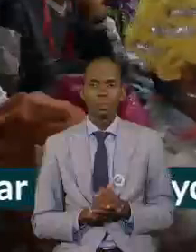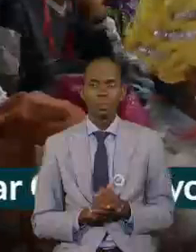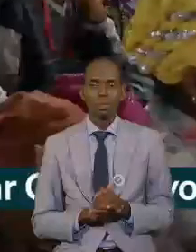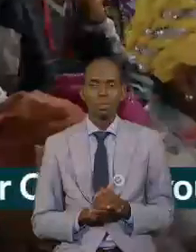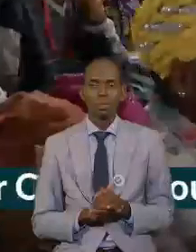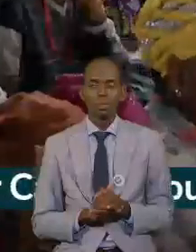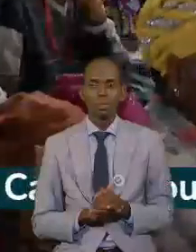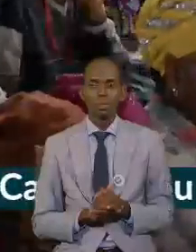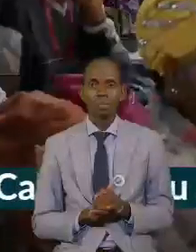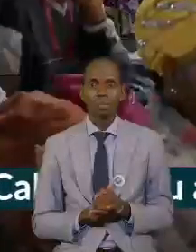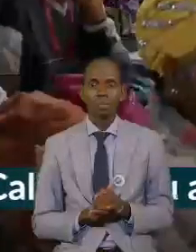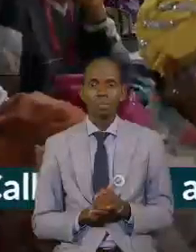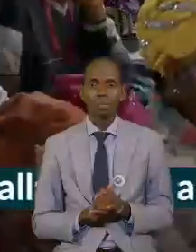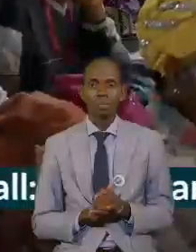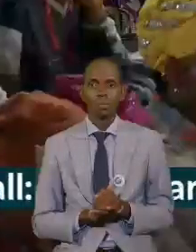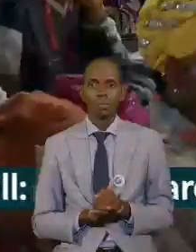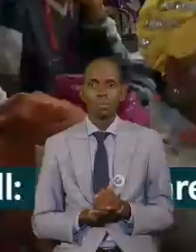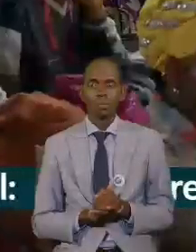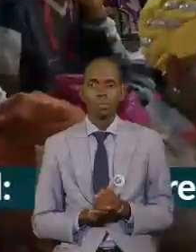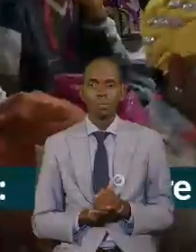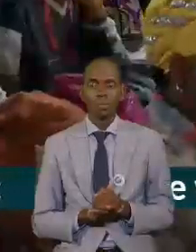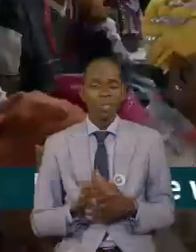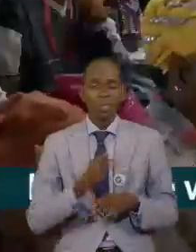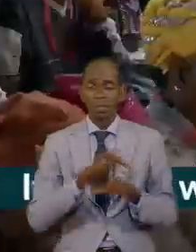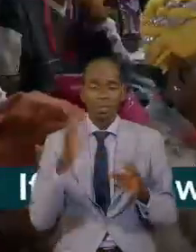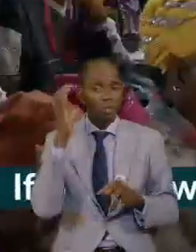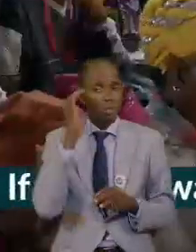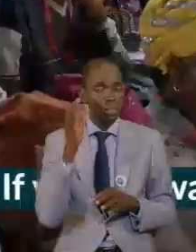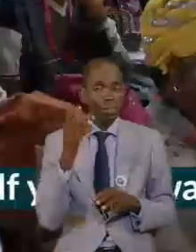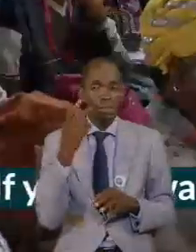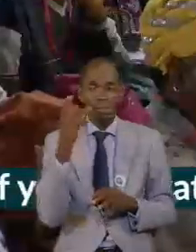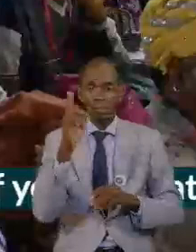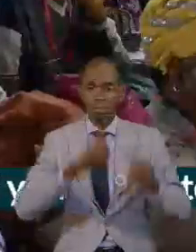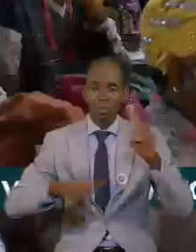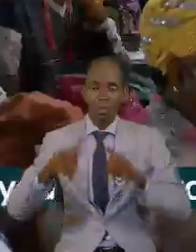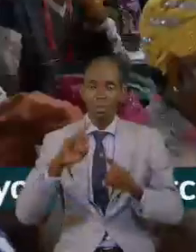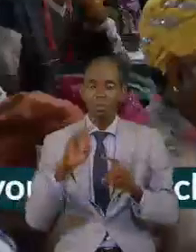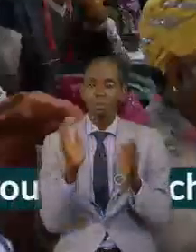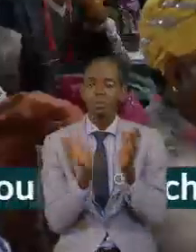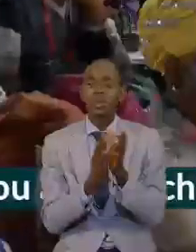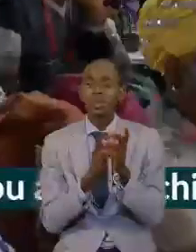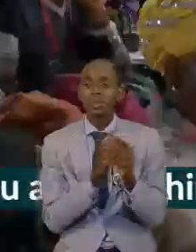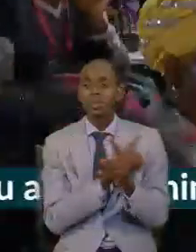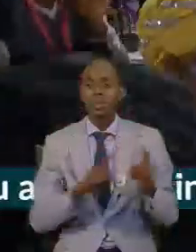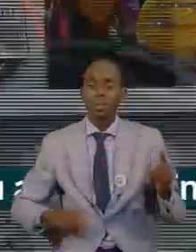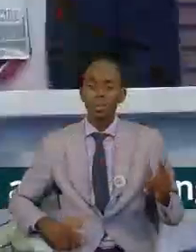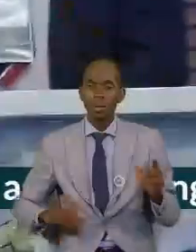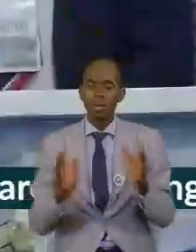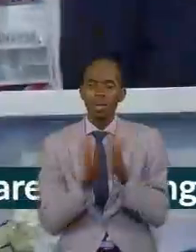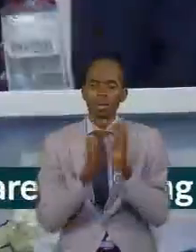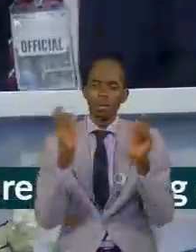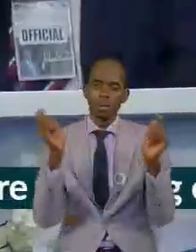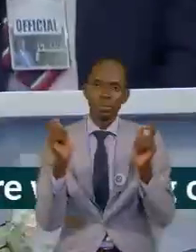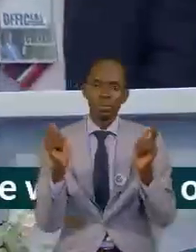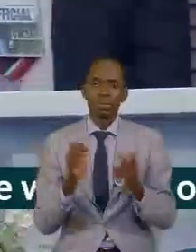Gloire à Dieu. I didn't hear you. Praise the Lord. Notre Père dans le Seigneur est prêt. Our